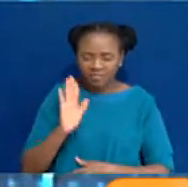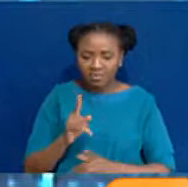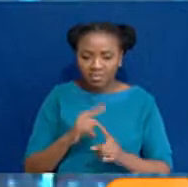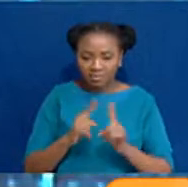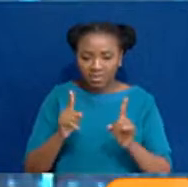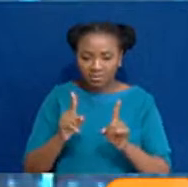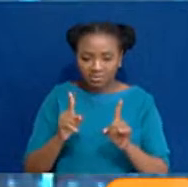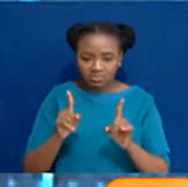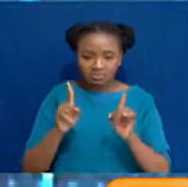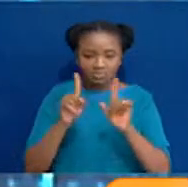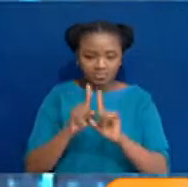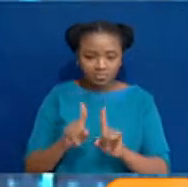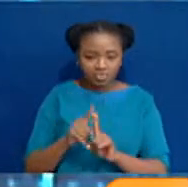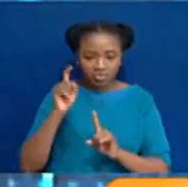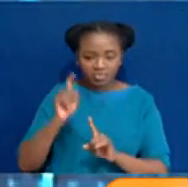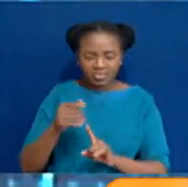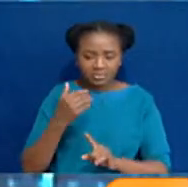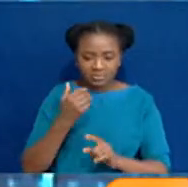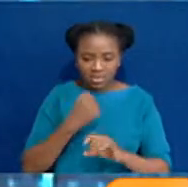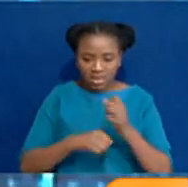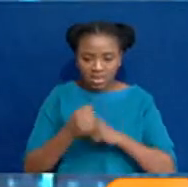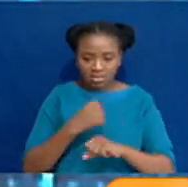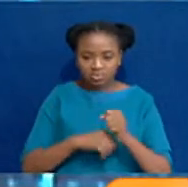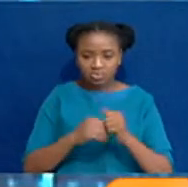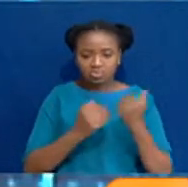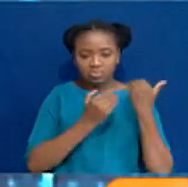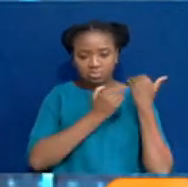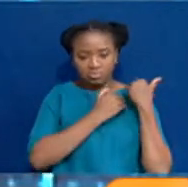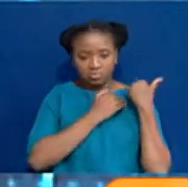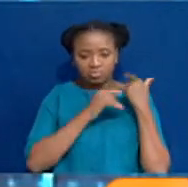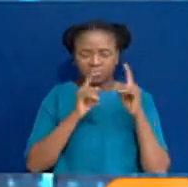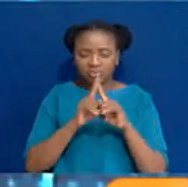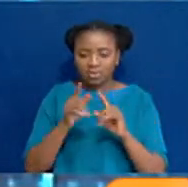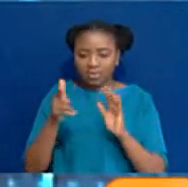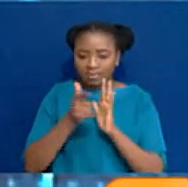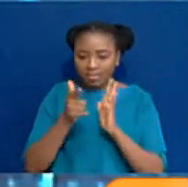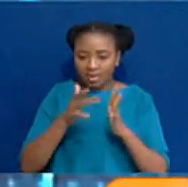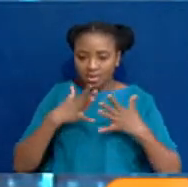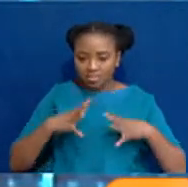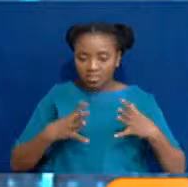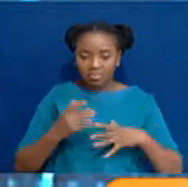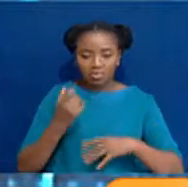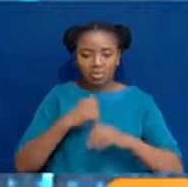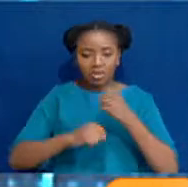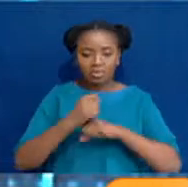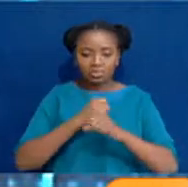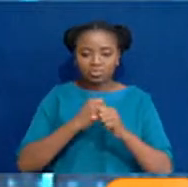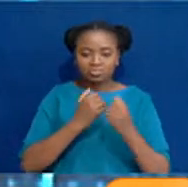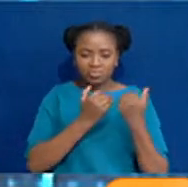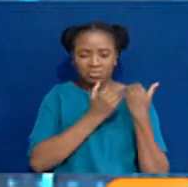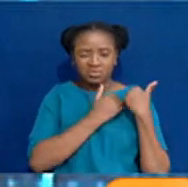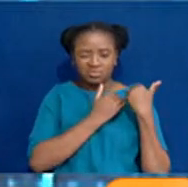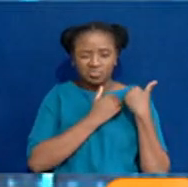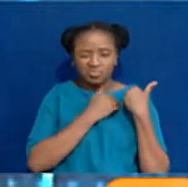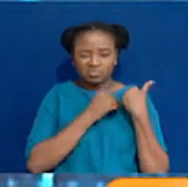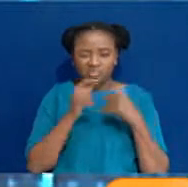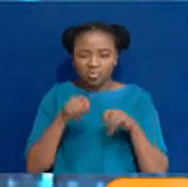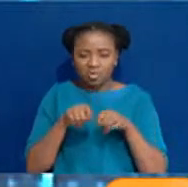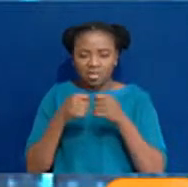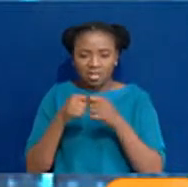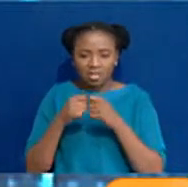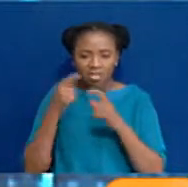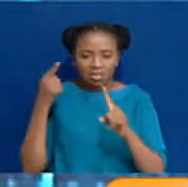vein, let us have responsible journalism. Okay. Journalism that does not, which is not tantamount